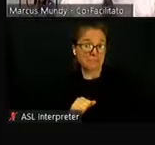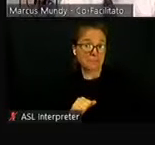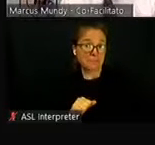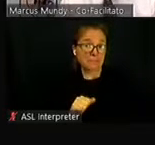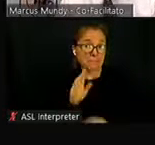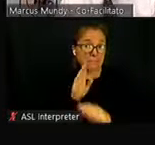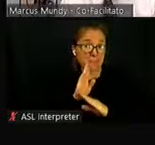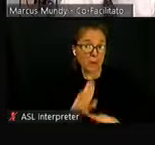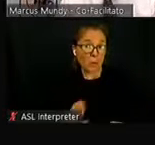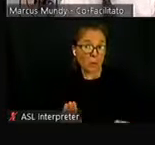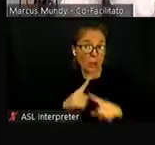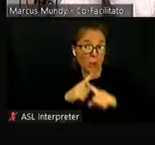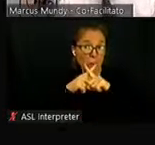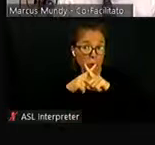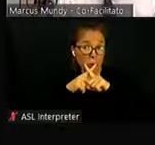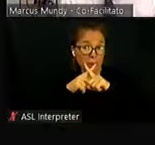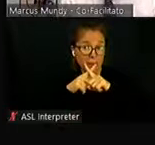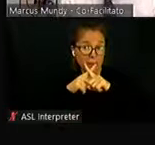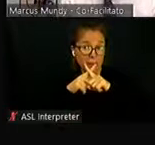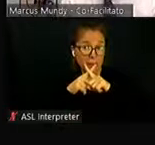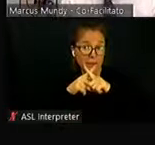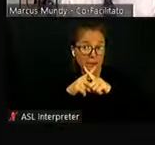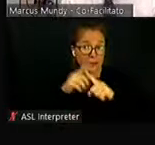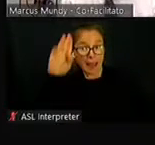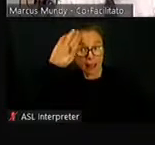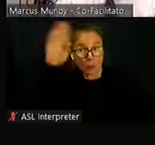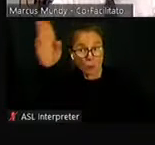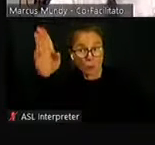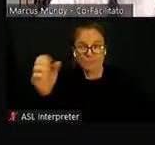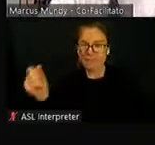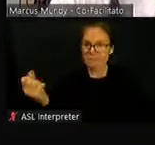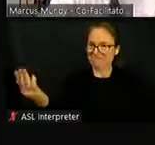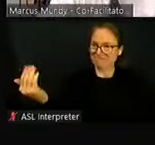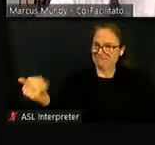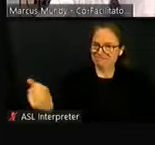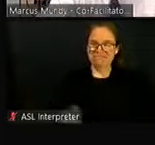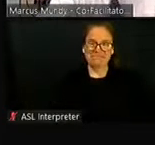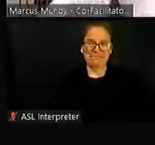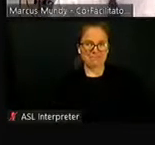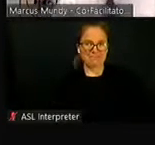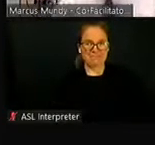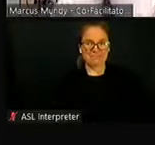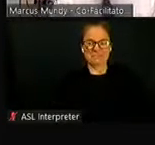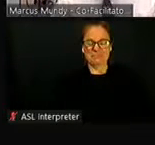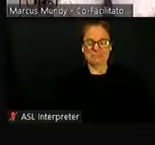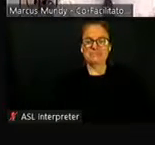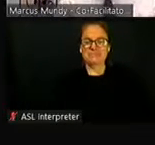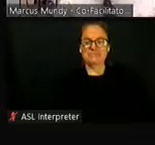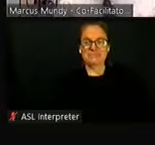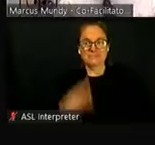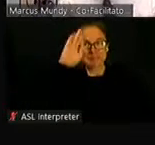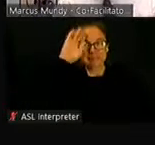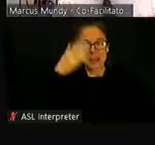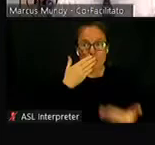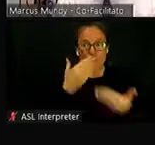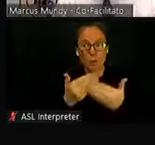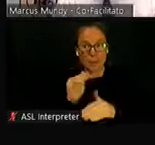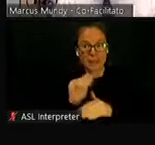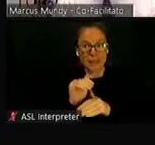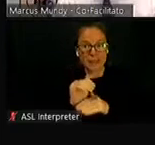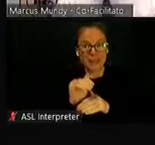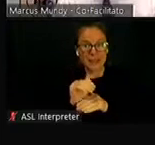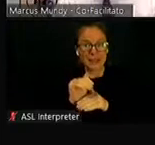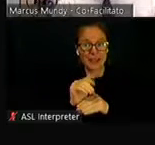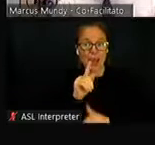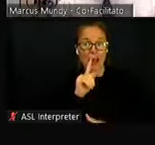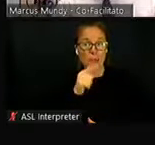You were muted, Benjamin. Hello? Yeah, please go ahead with your question. Good evening. I'm sure you guys